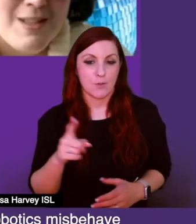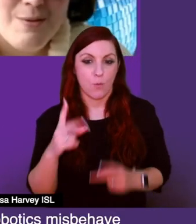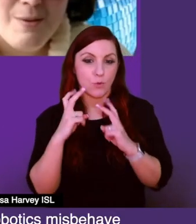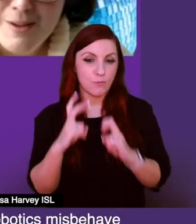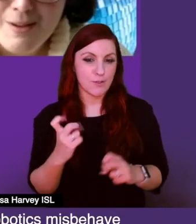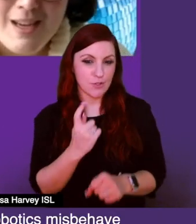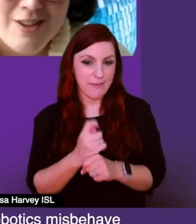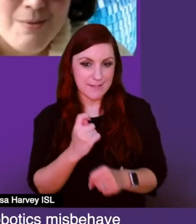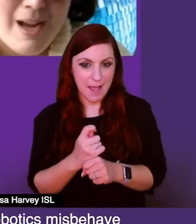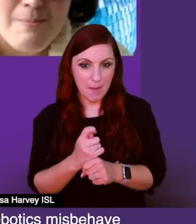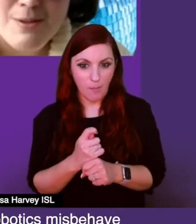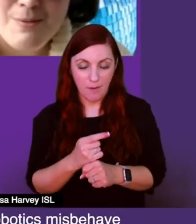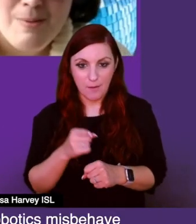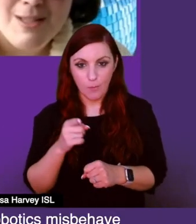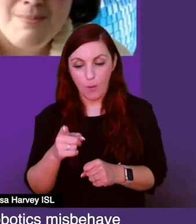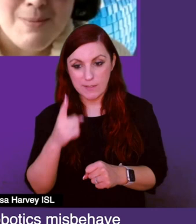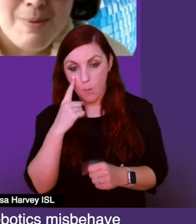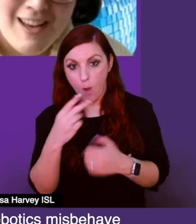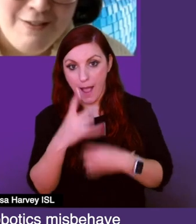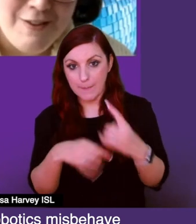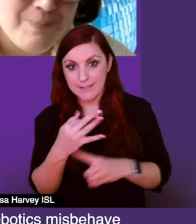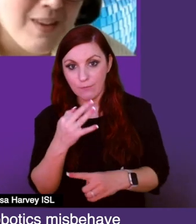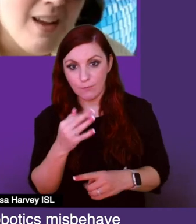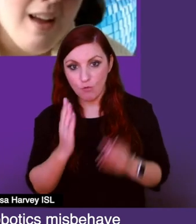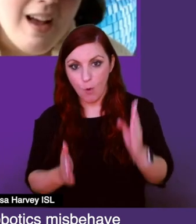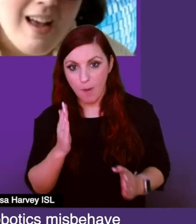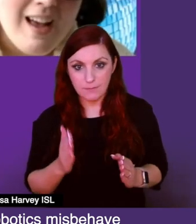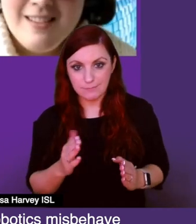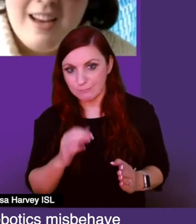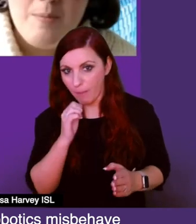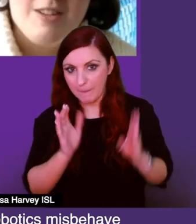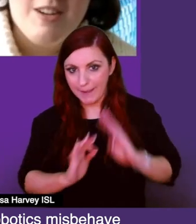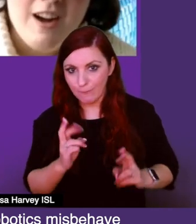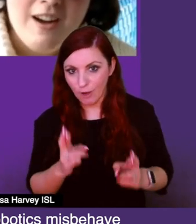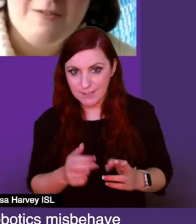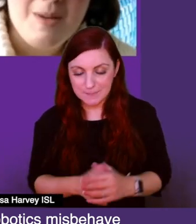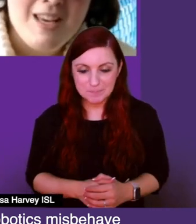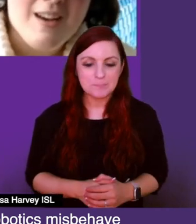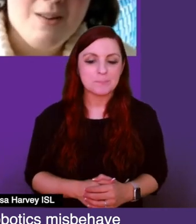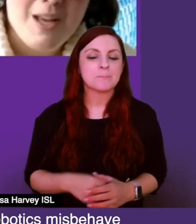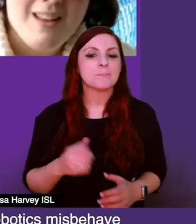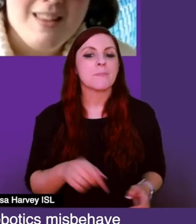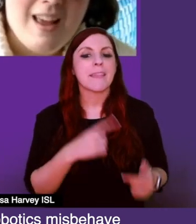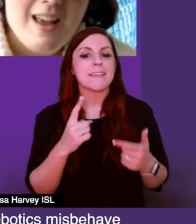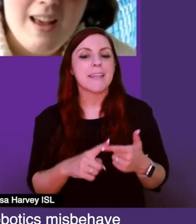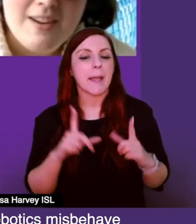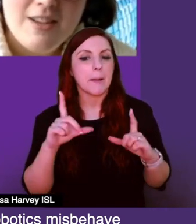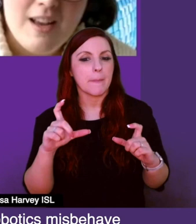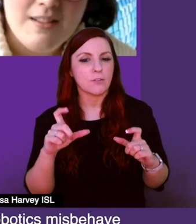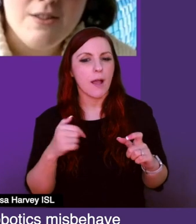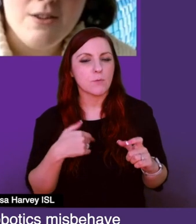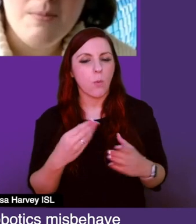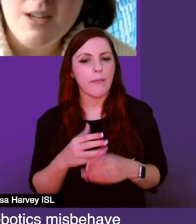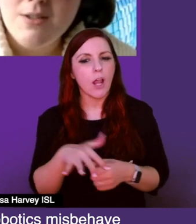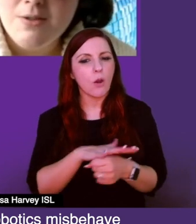The research we were doing was actually on what happens when robots misbehave. And a second picture of me with